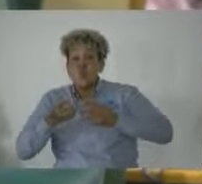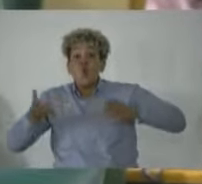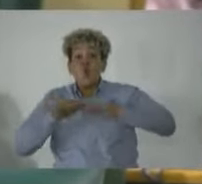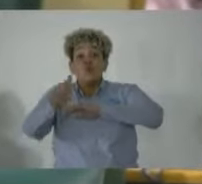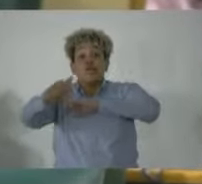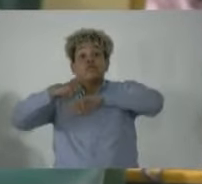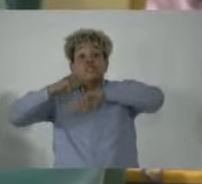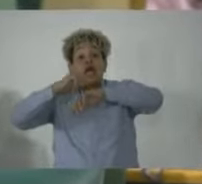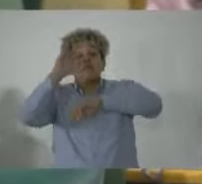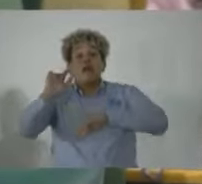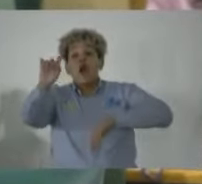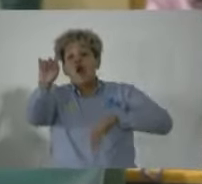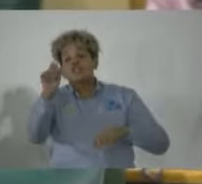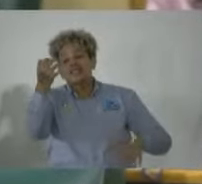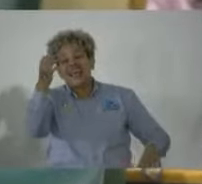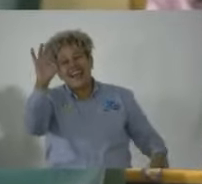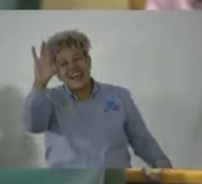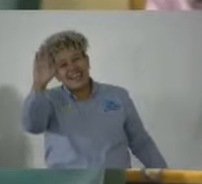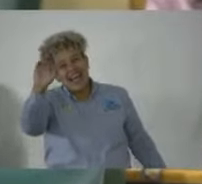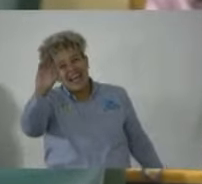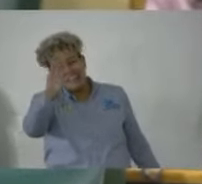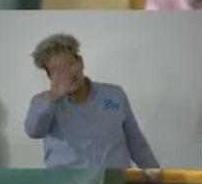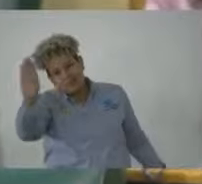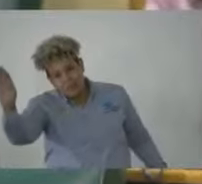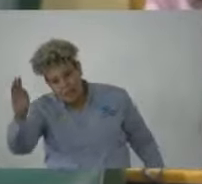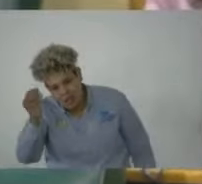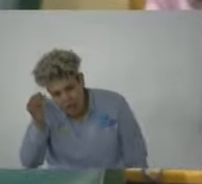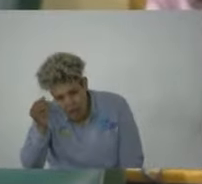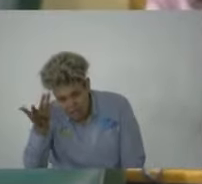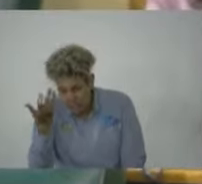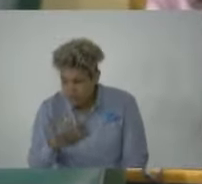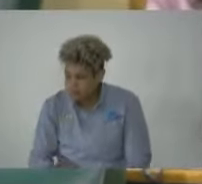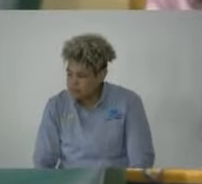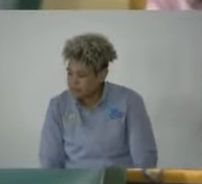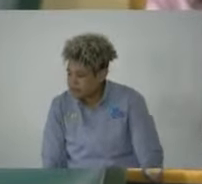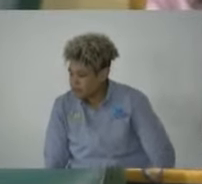by $190 billion.